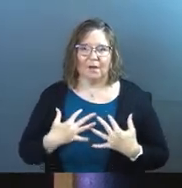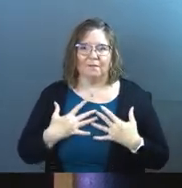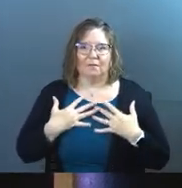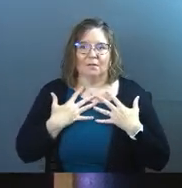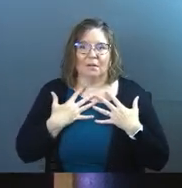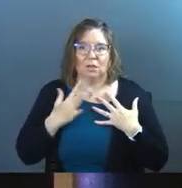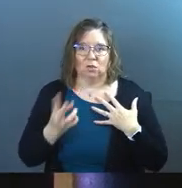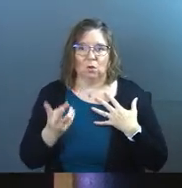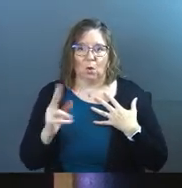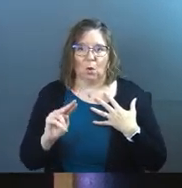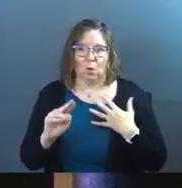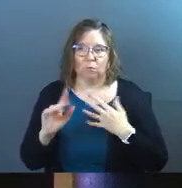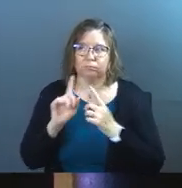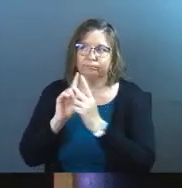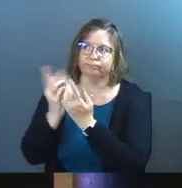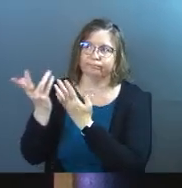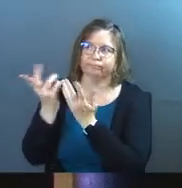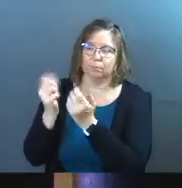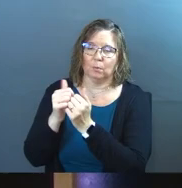walk with God.